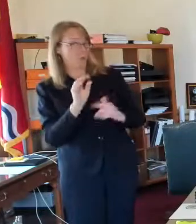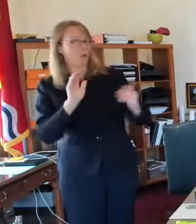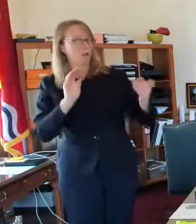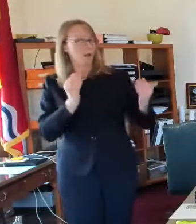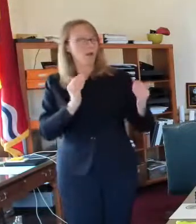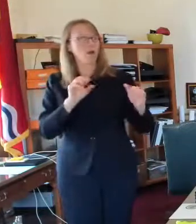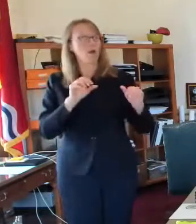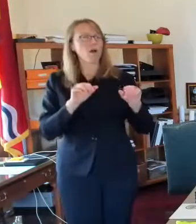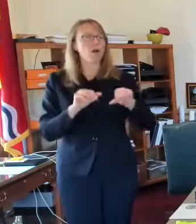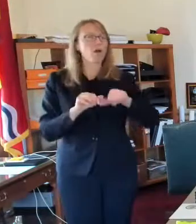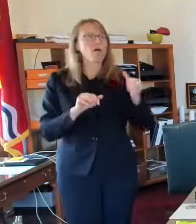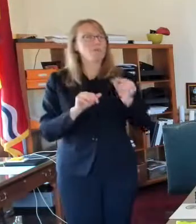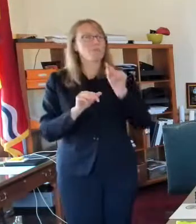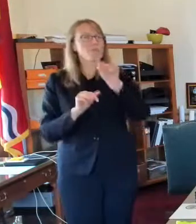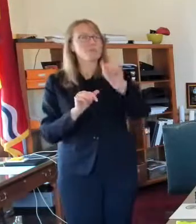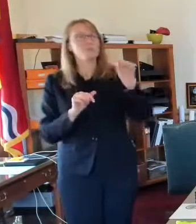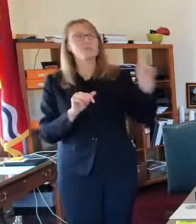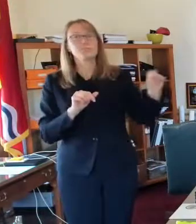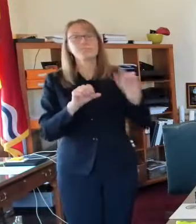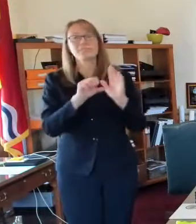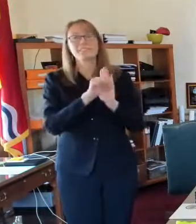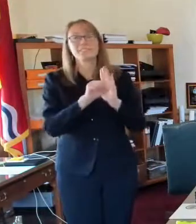city of St. Louis,